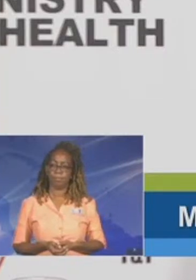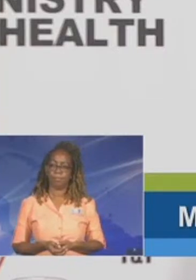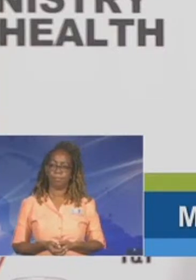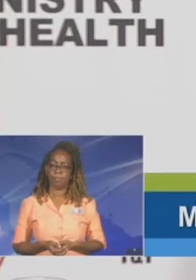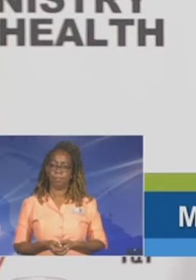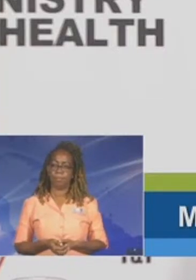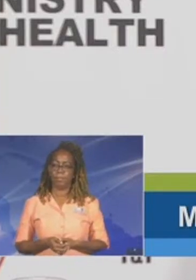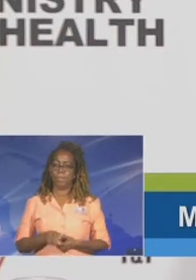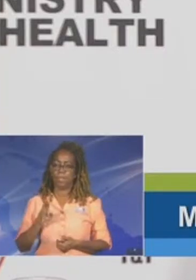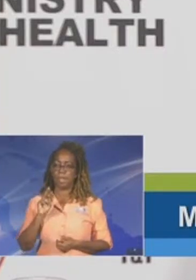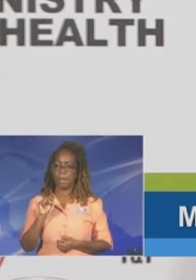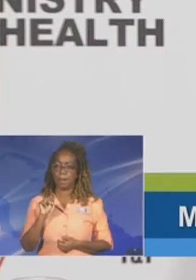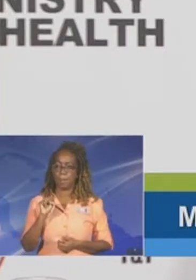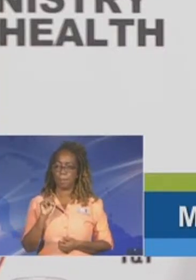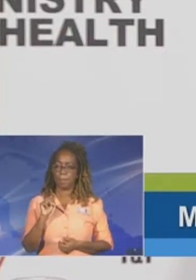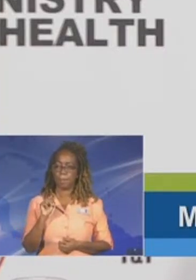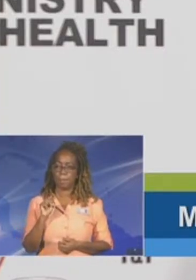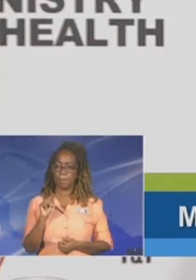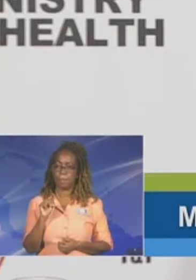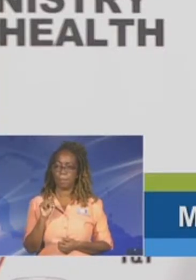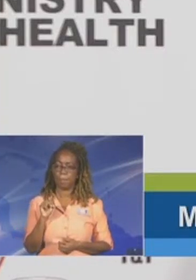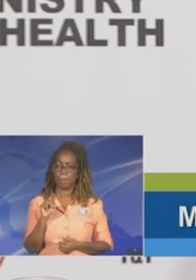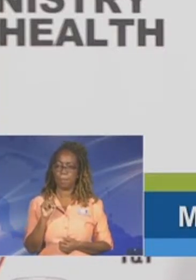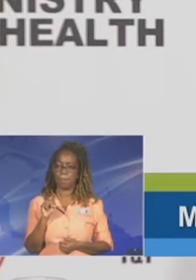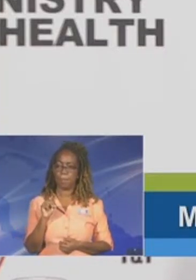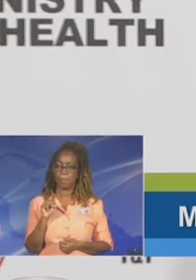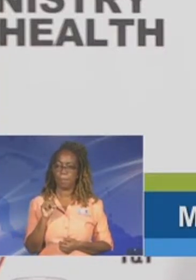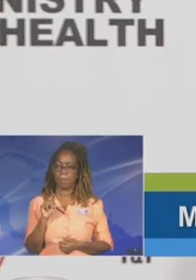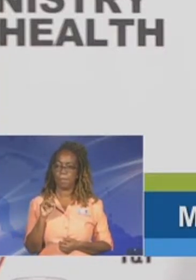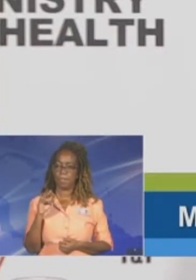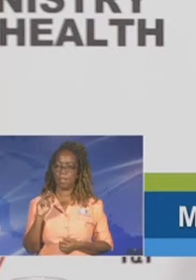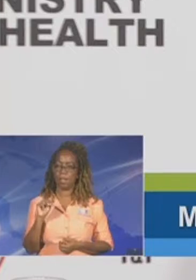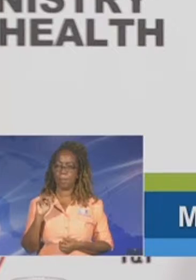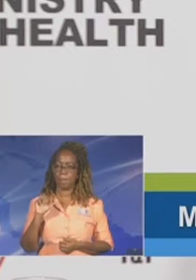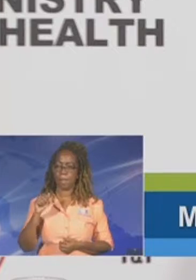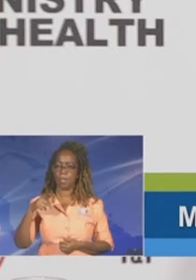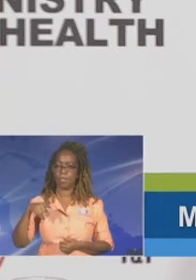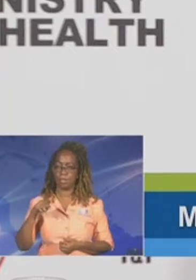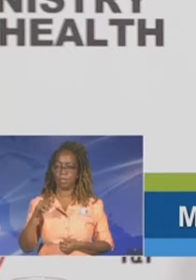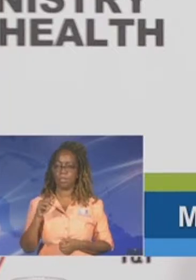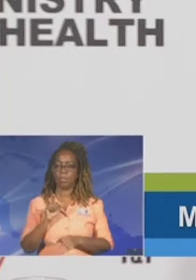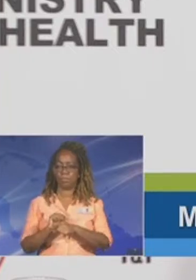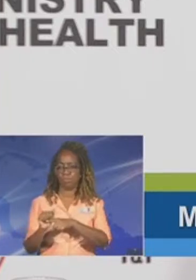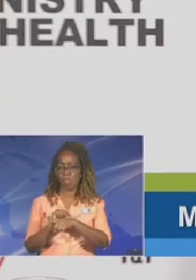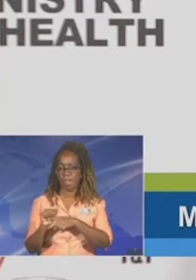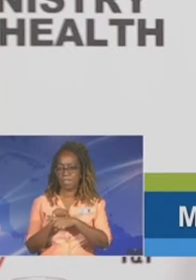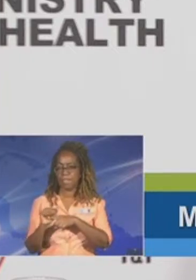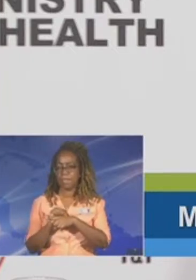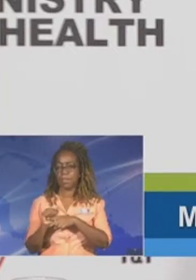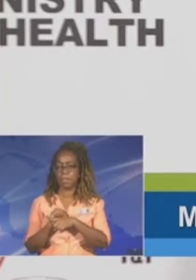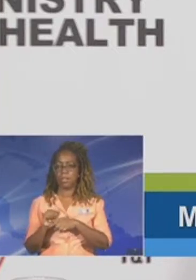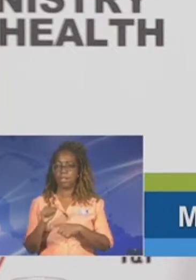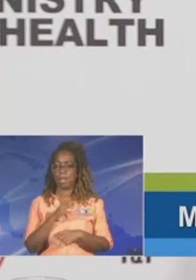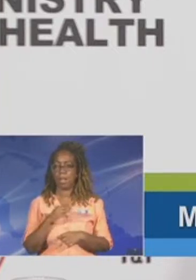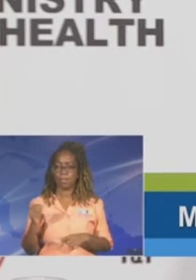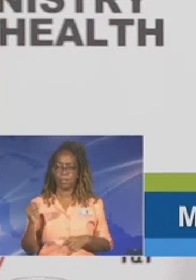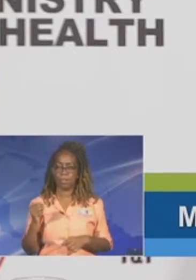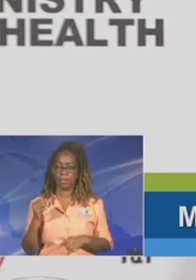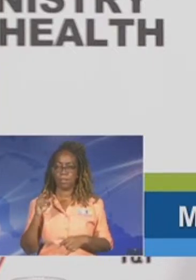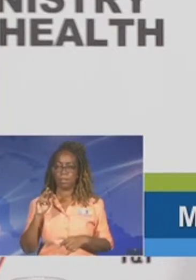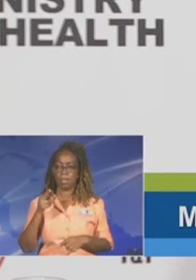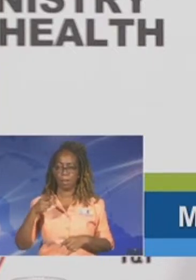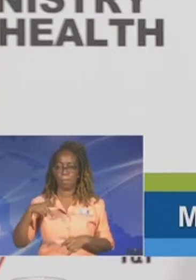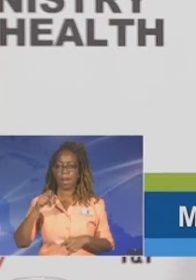training that is available for primary healthcare workers. And PAHO also has at that virtual campus